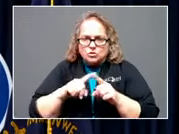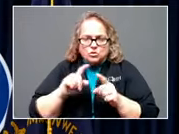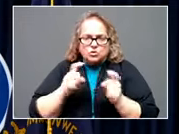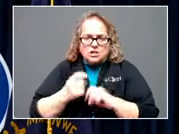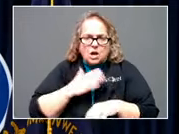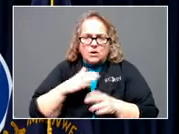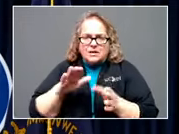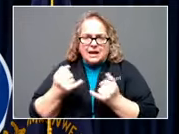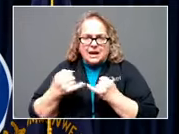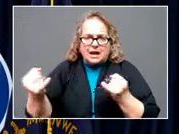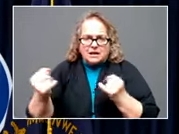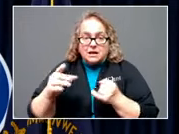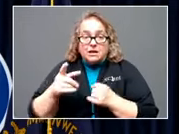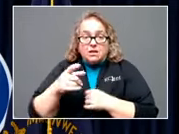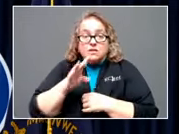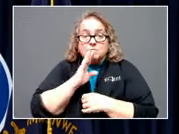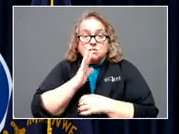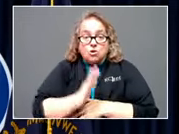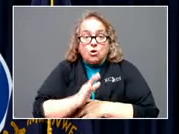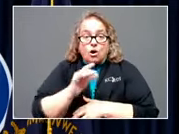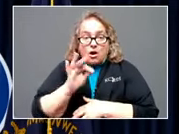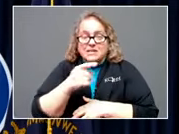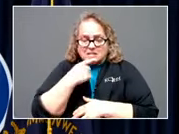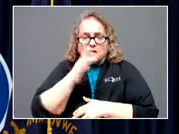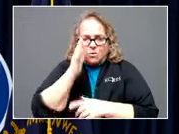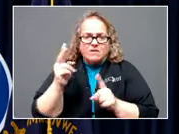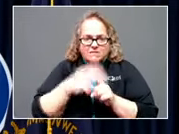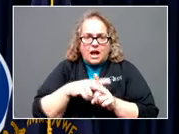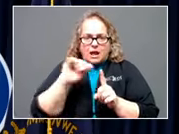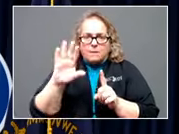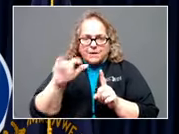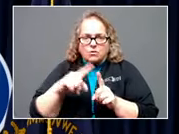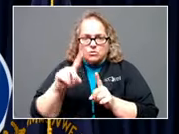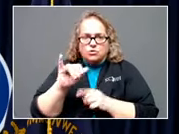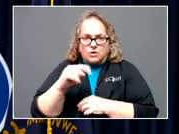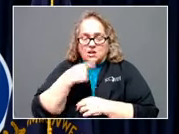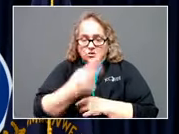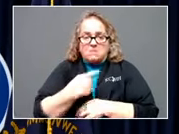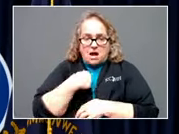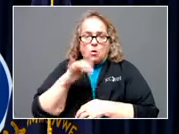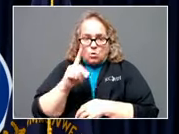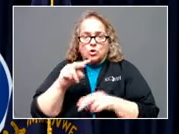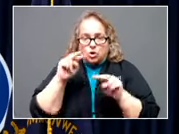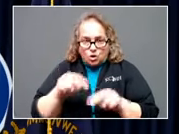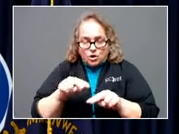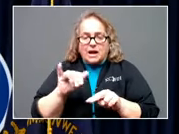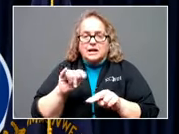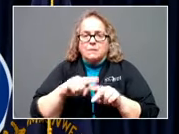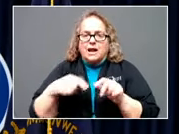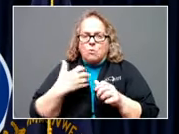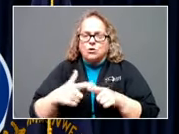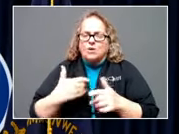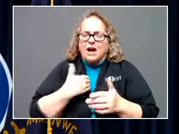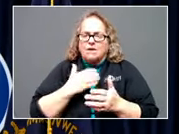speaker told me that they would file a bill to do it. And I told him that I would take a look at it, but I'd want to have a conversation with them.